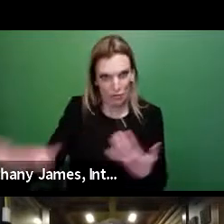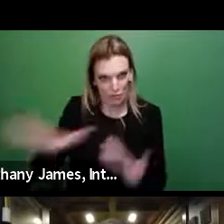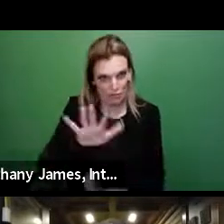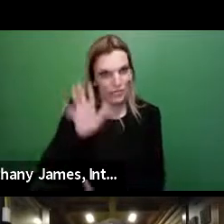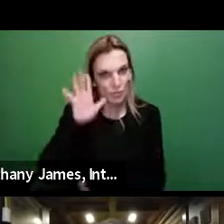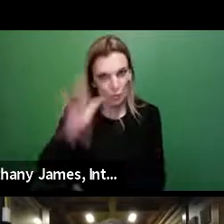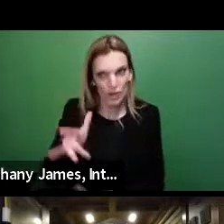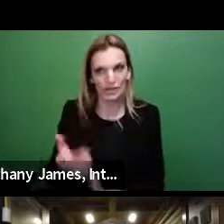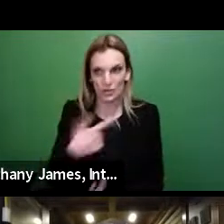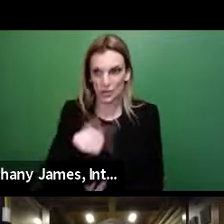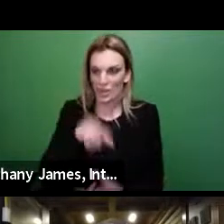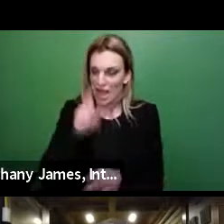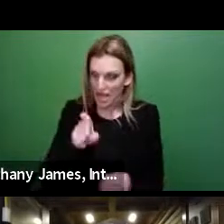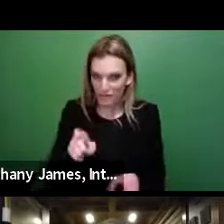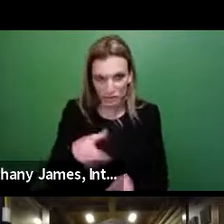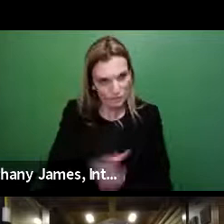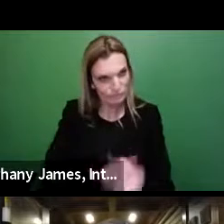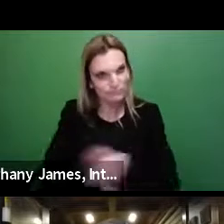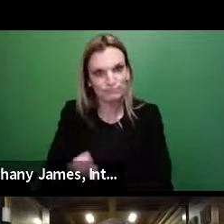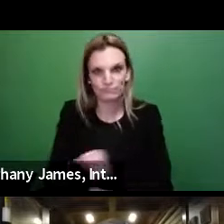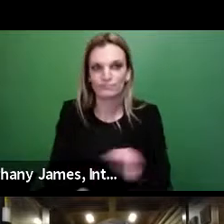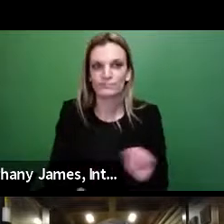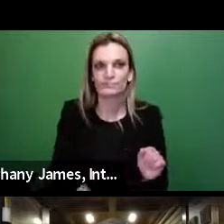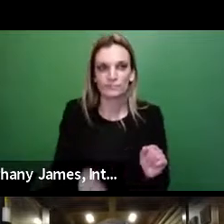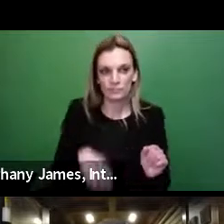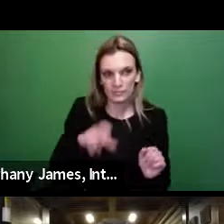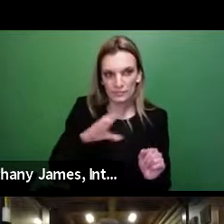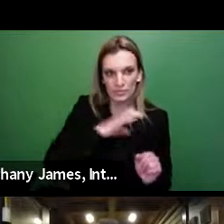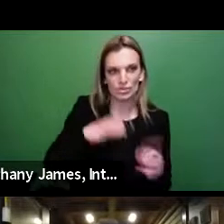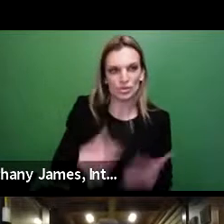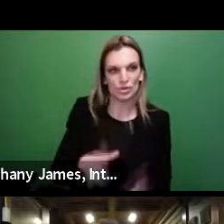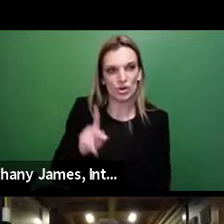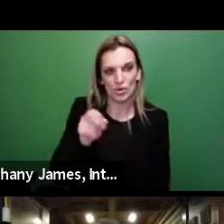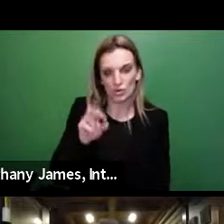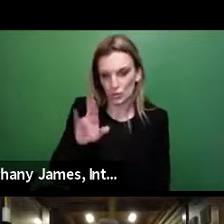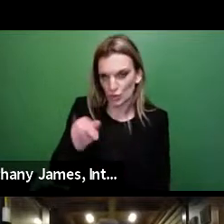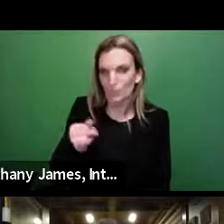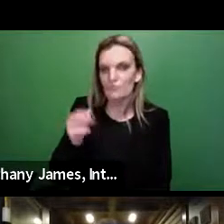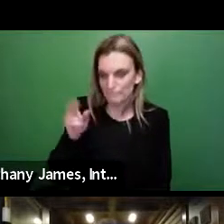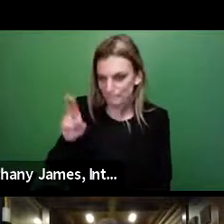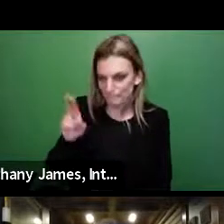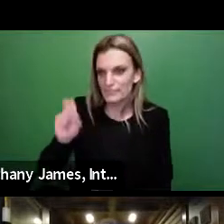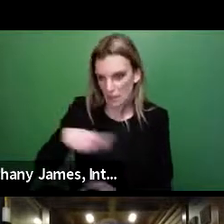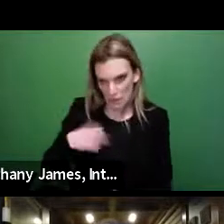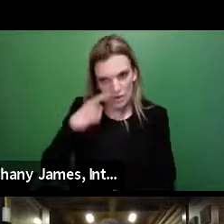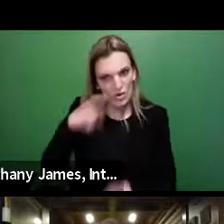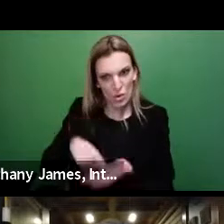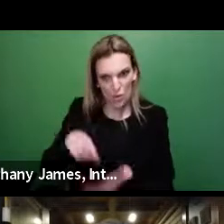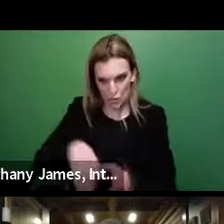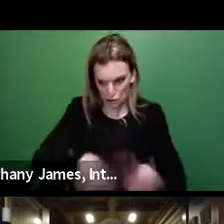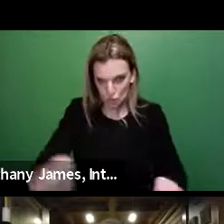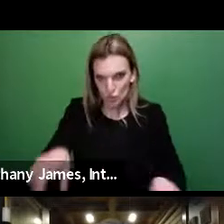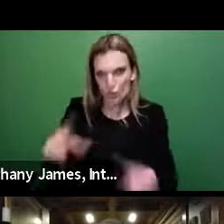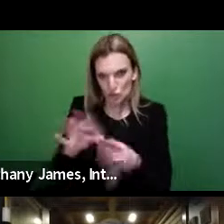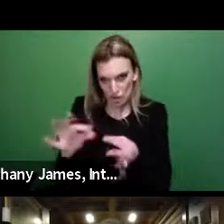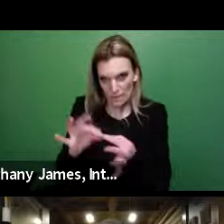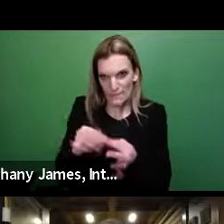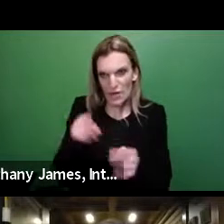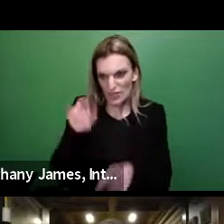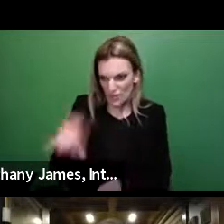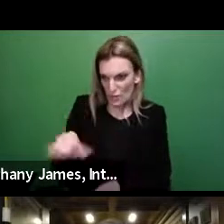have our work cut out for us. Absolutely. And I just wanted us to acknowledge about those vulnerable children that we're talking about. It's a